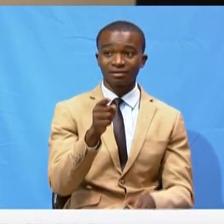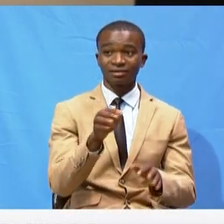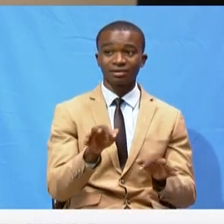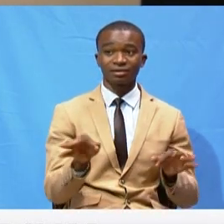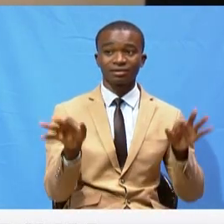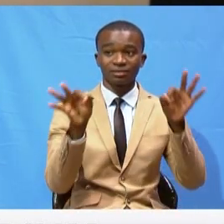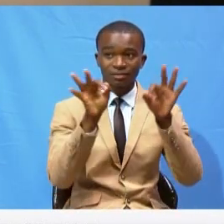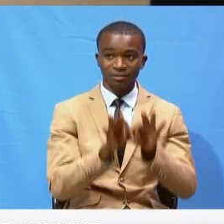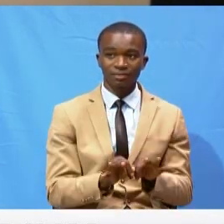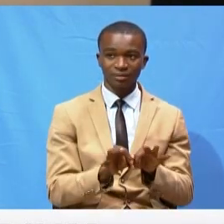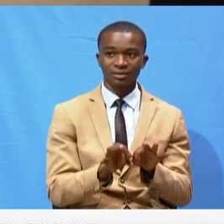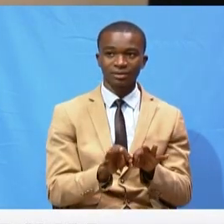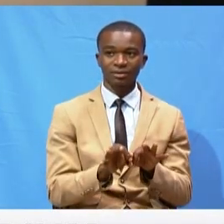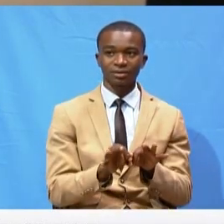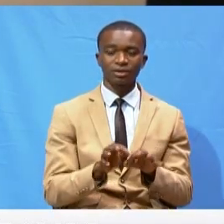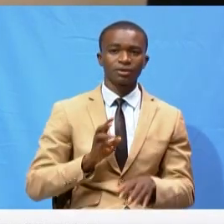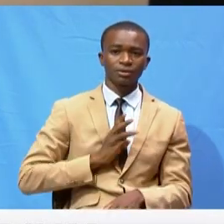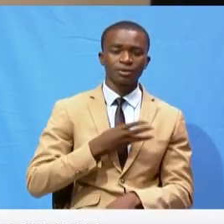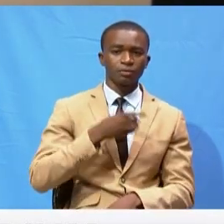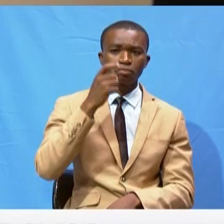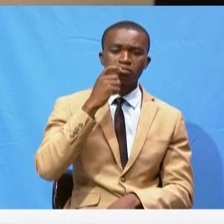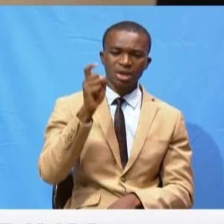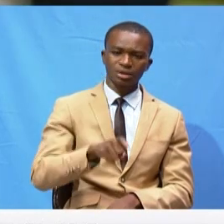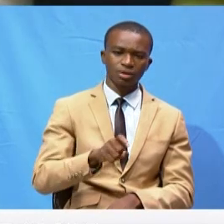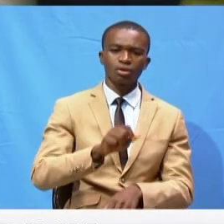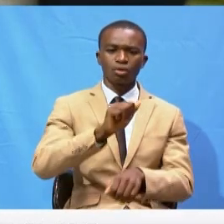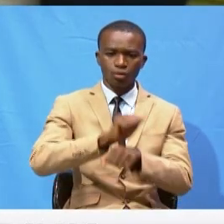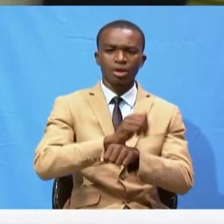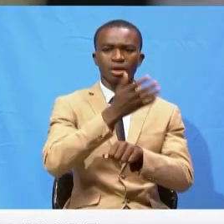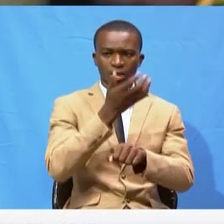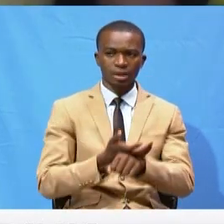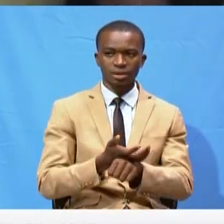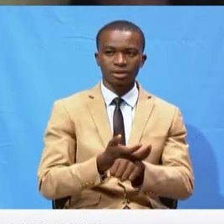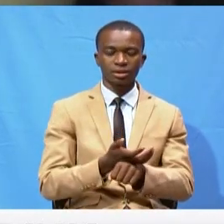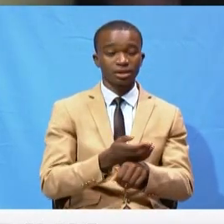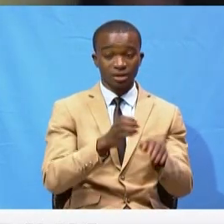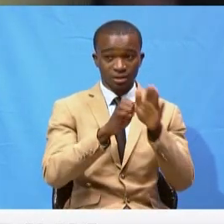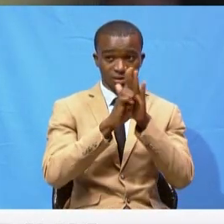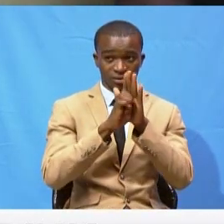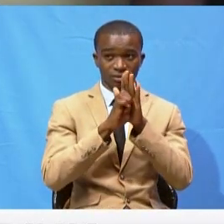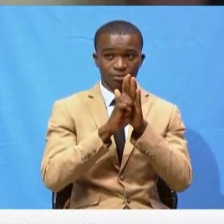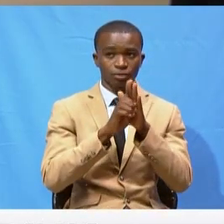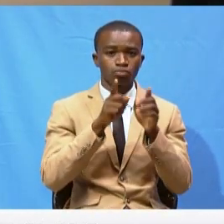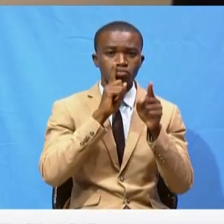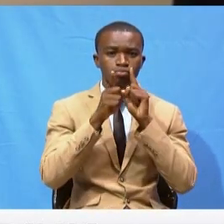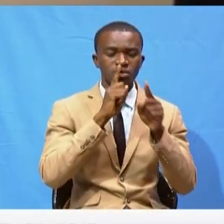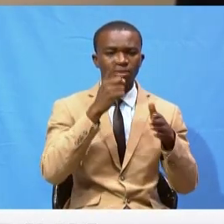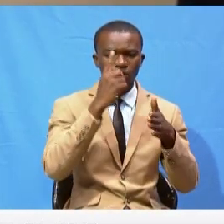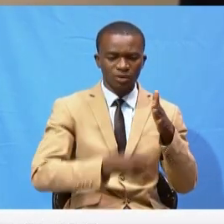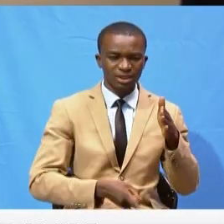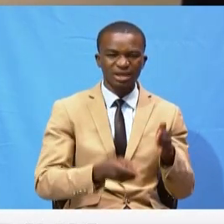that whoever was doing the works is put to task, especially where we are talking about the government